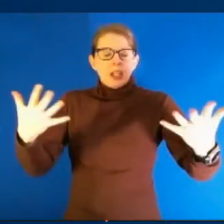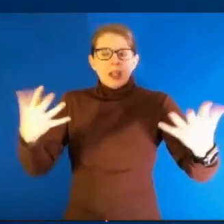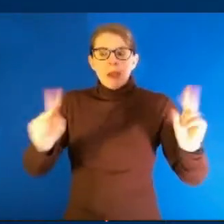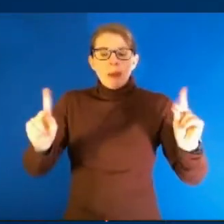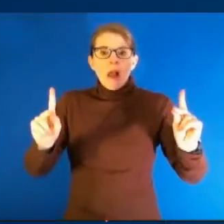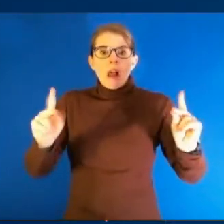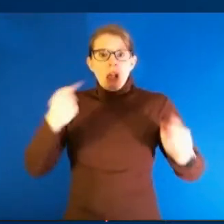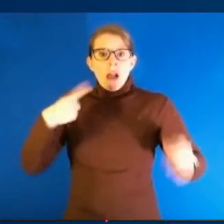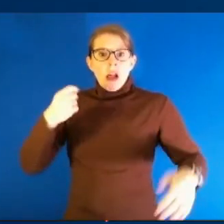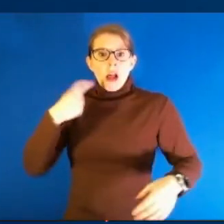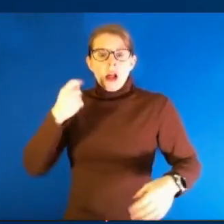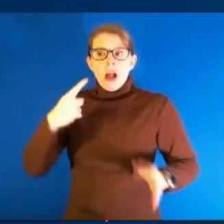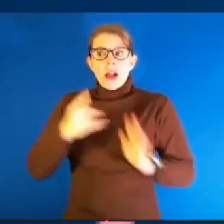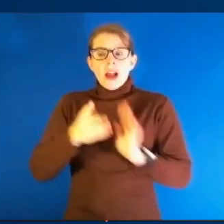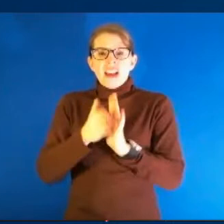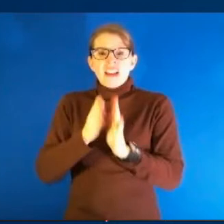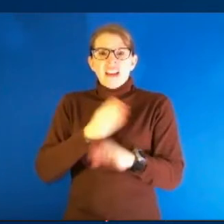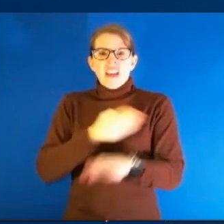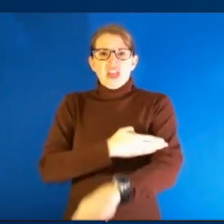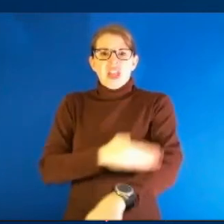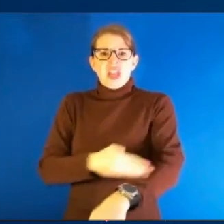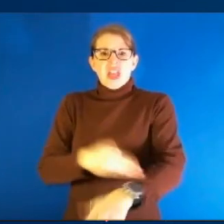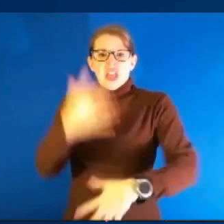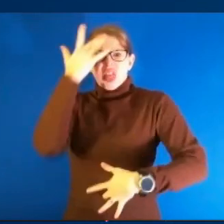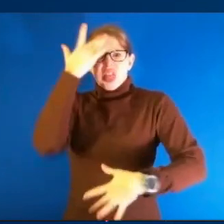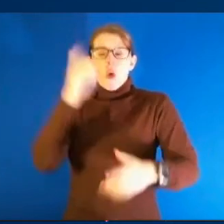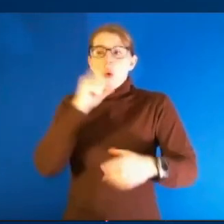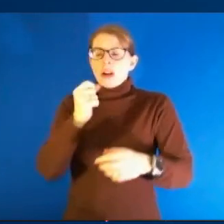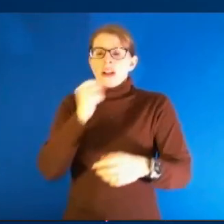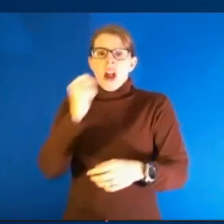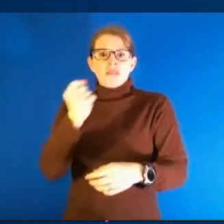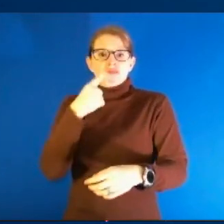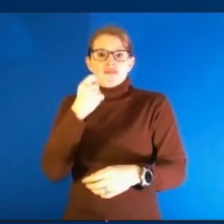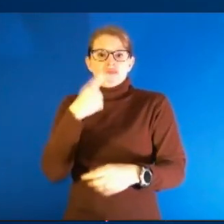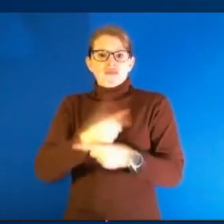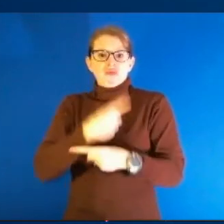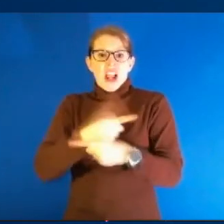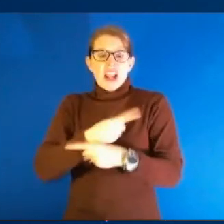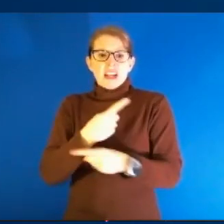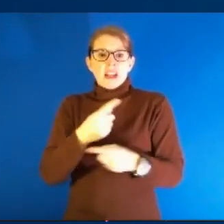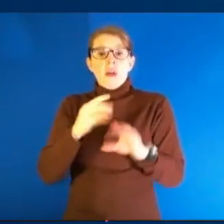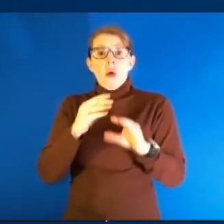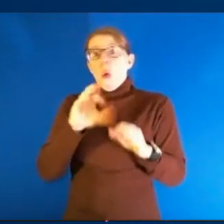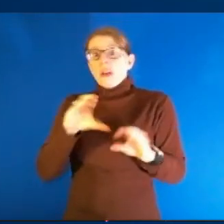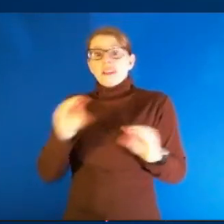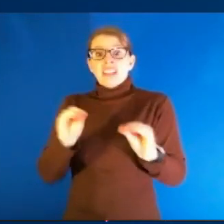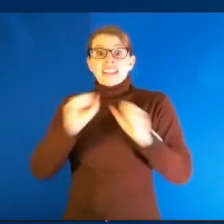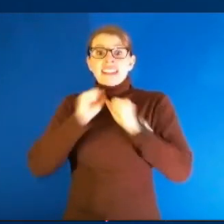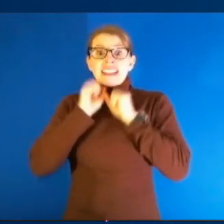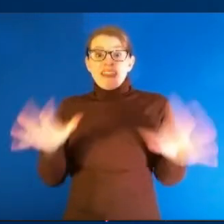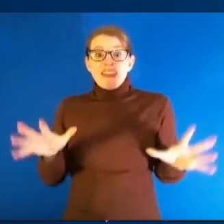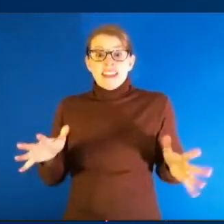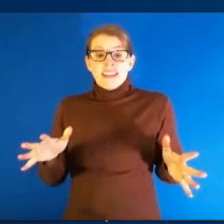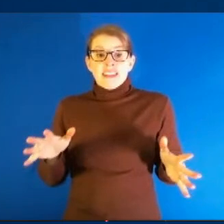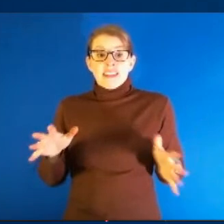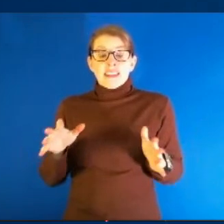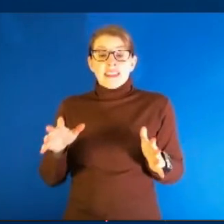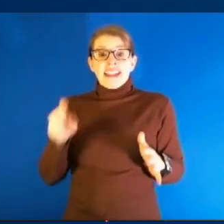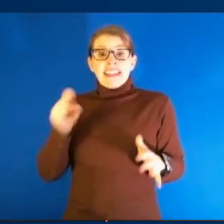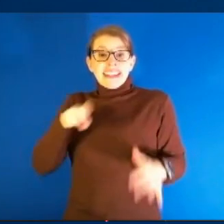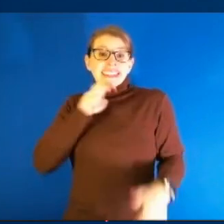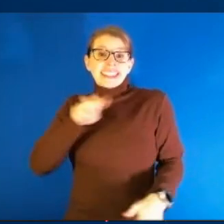they get sick, or they don't take it right, or it doesn't do anything. I mean, this is snake oil, folks,